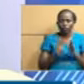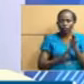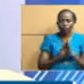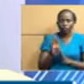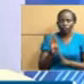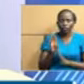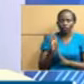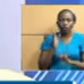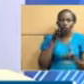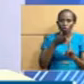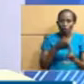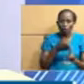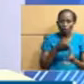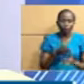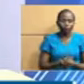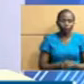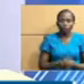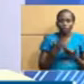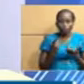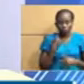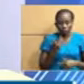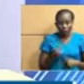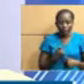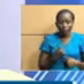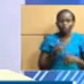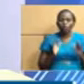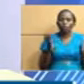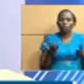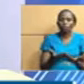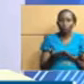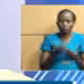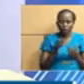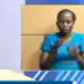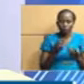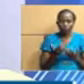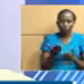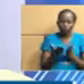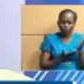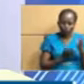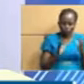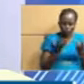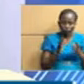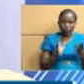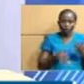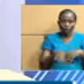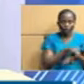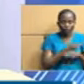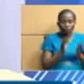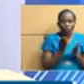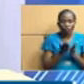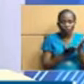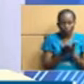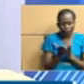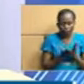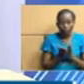pillars there is to ensure universal health coverage of services to all people that need them.